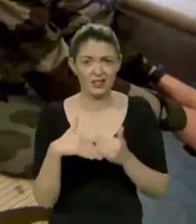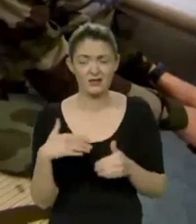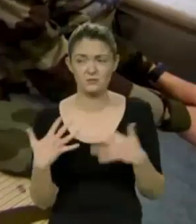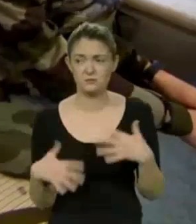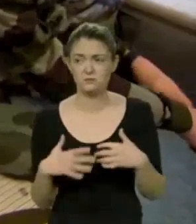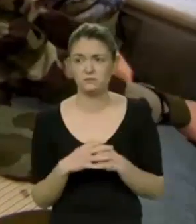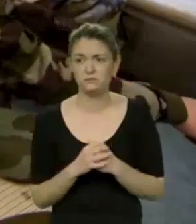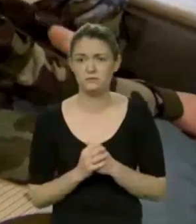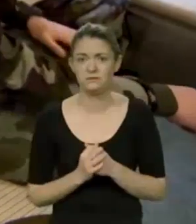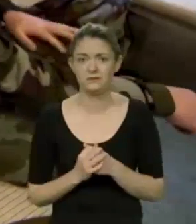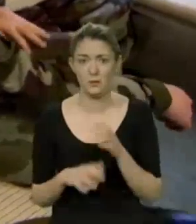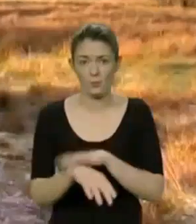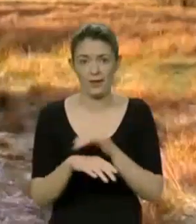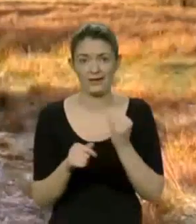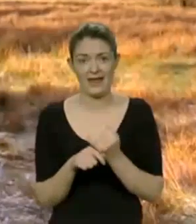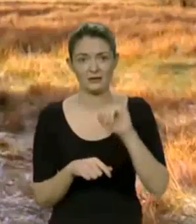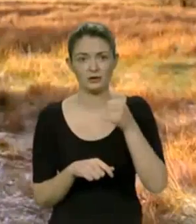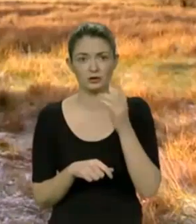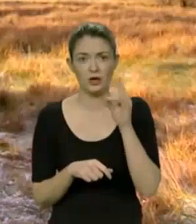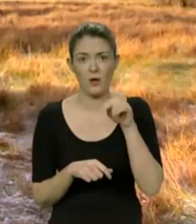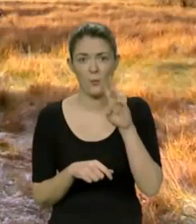You're already walking like John Wayne inside.